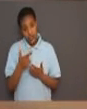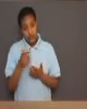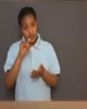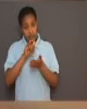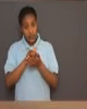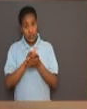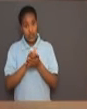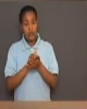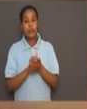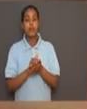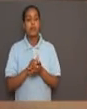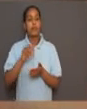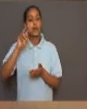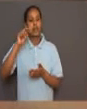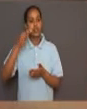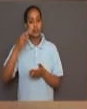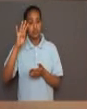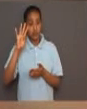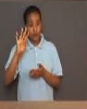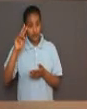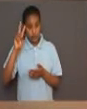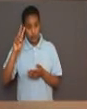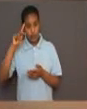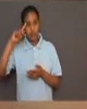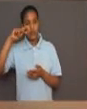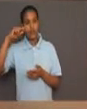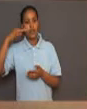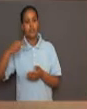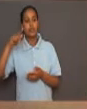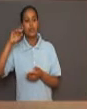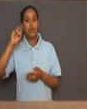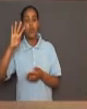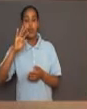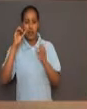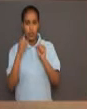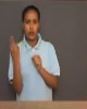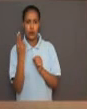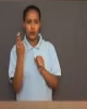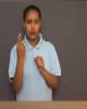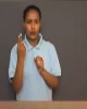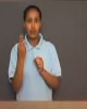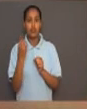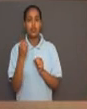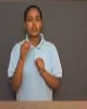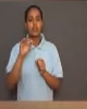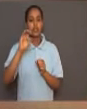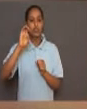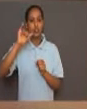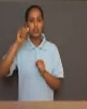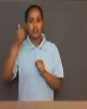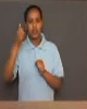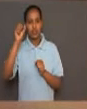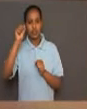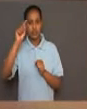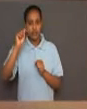that diammonium monohydrogen phosphate can be used as a yeast nutrient